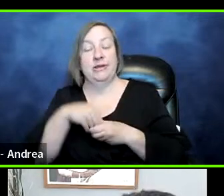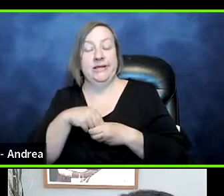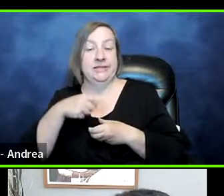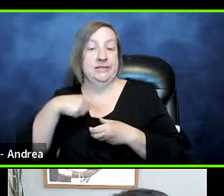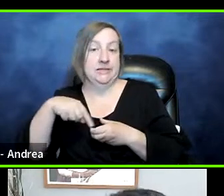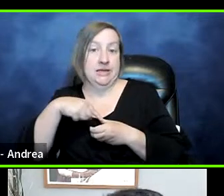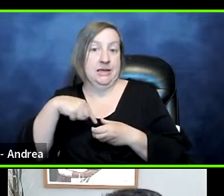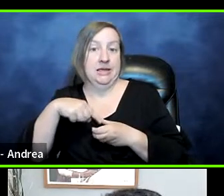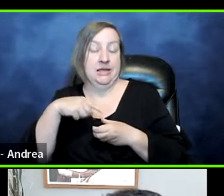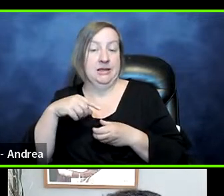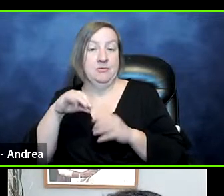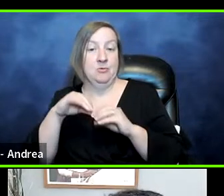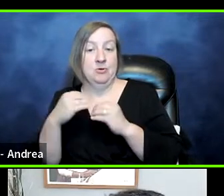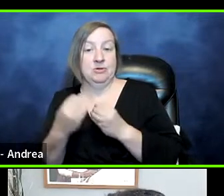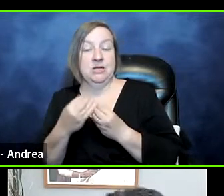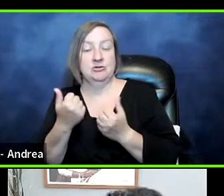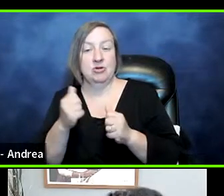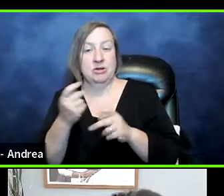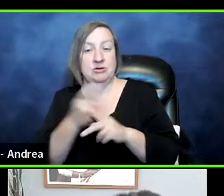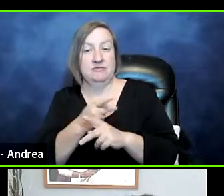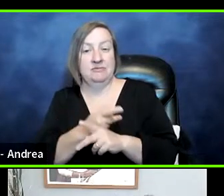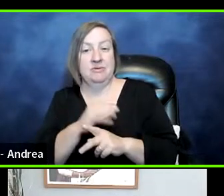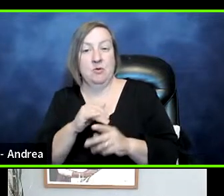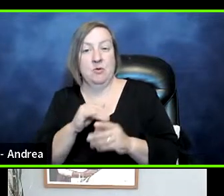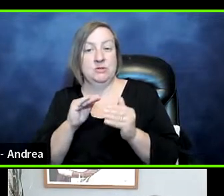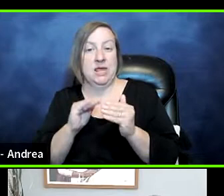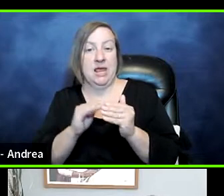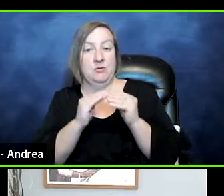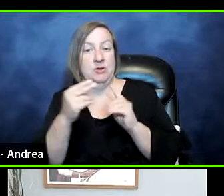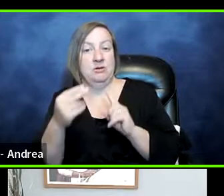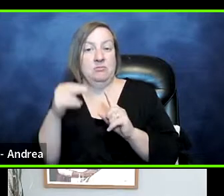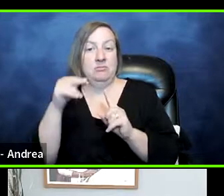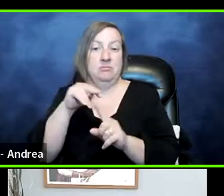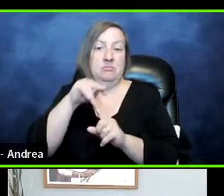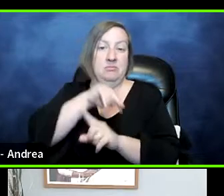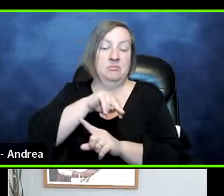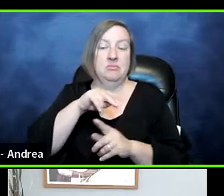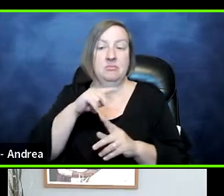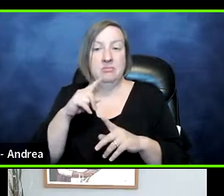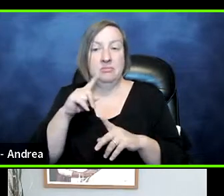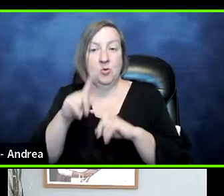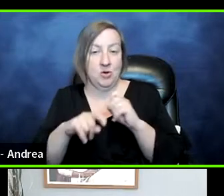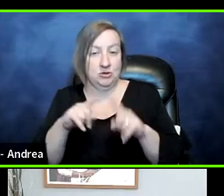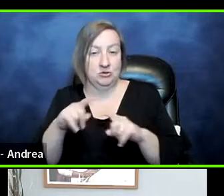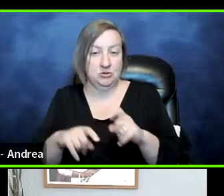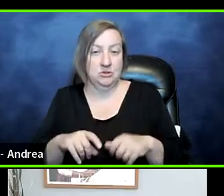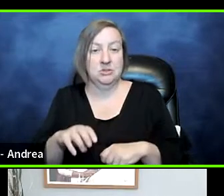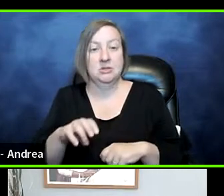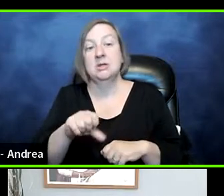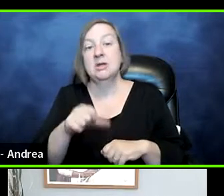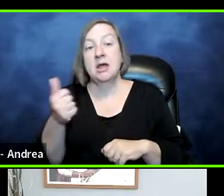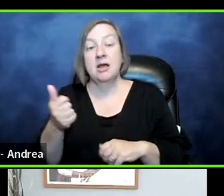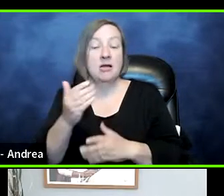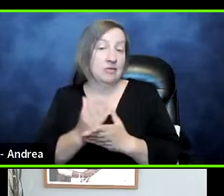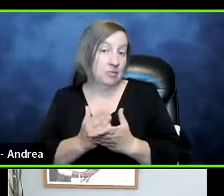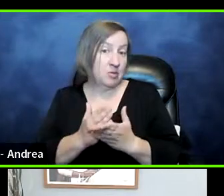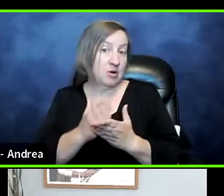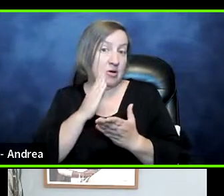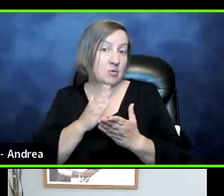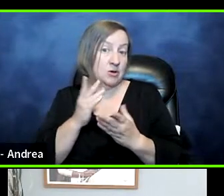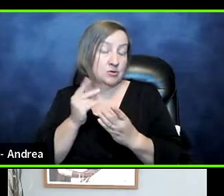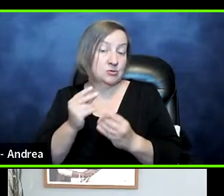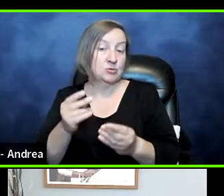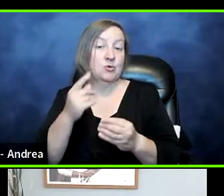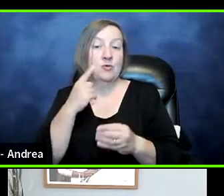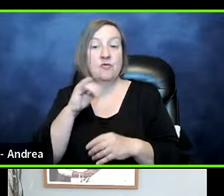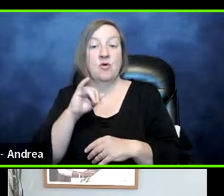of teasing out some of those sort of equity lens types questions. Another thing that we'll be doing internal to the